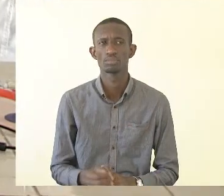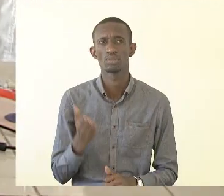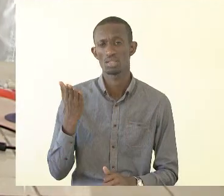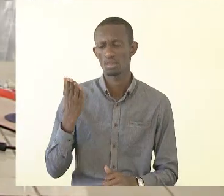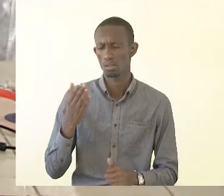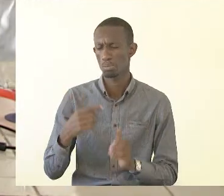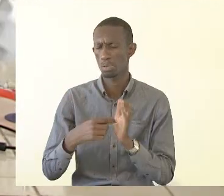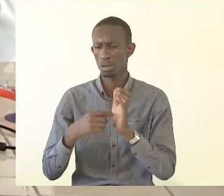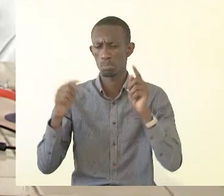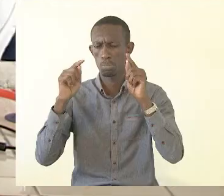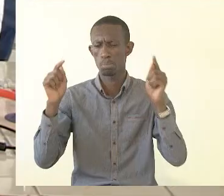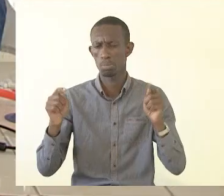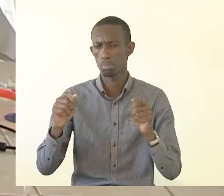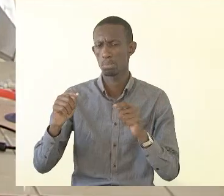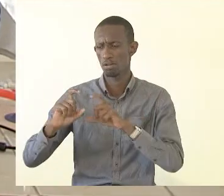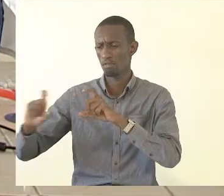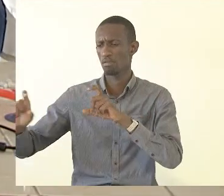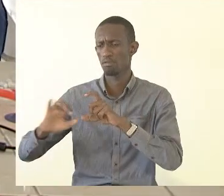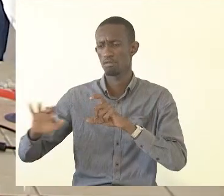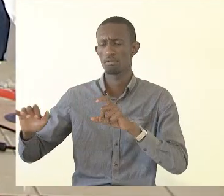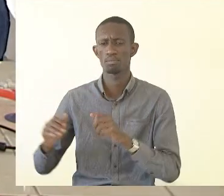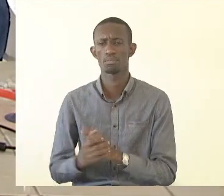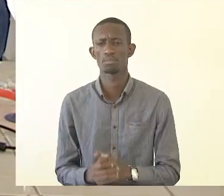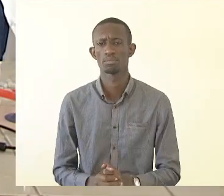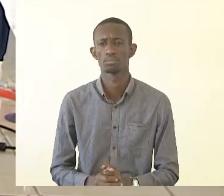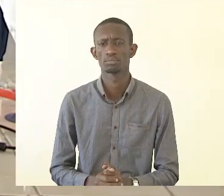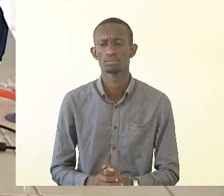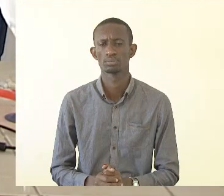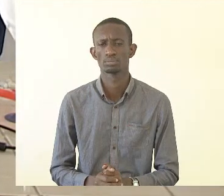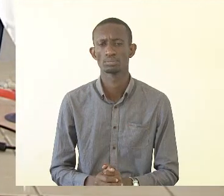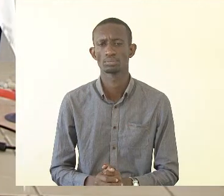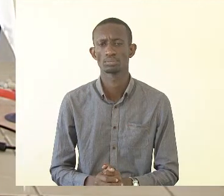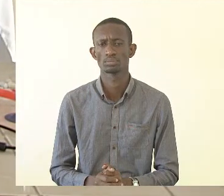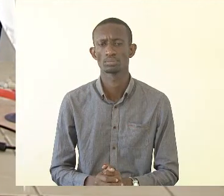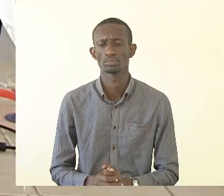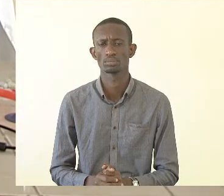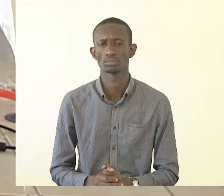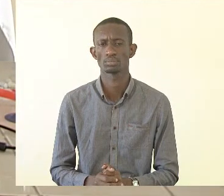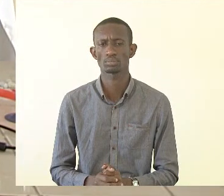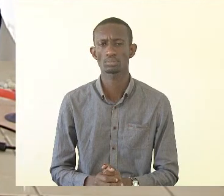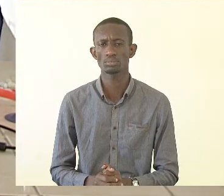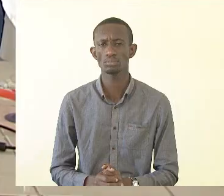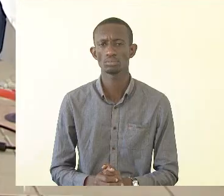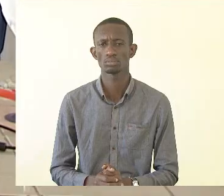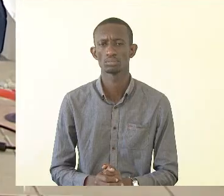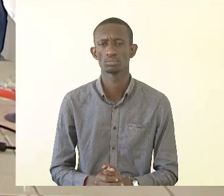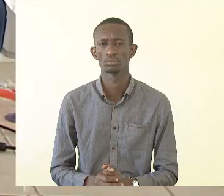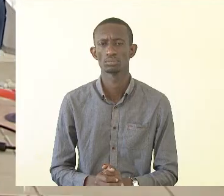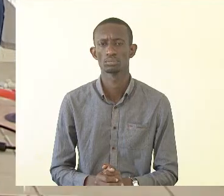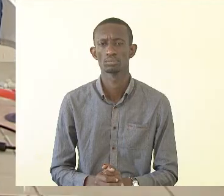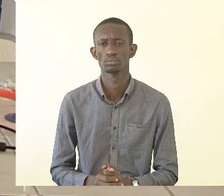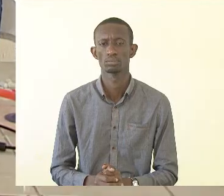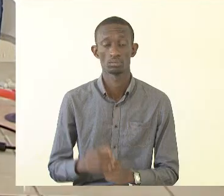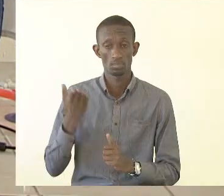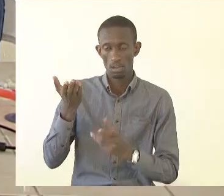formula of A. So we see the substitution taking place. So we had a